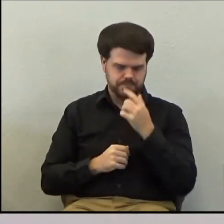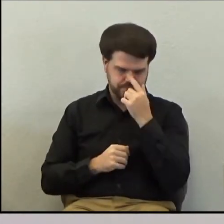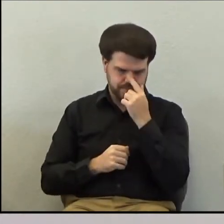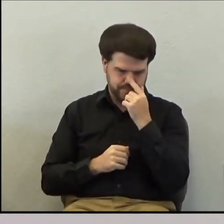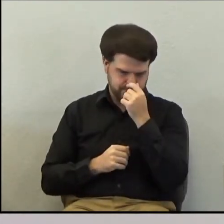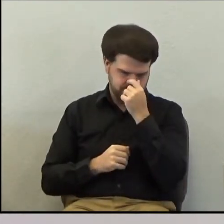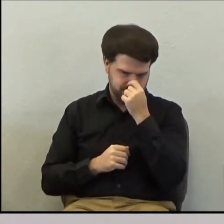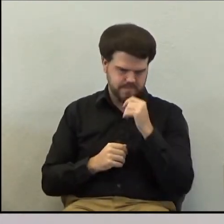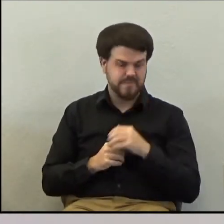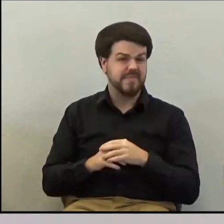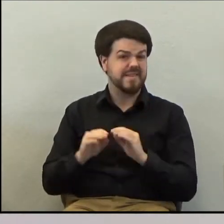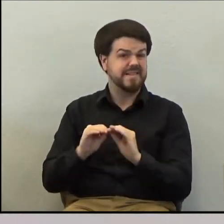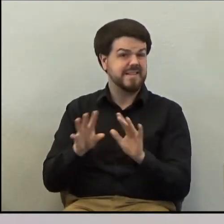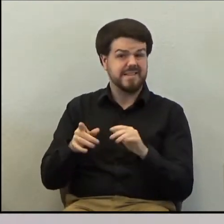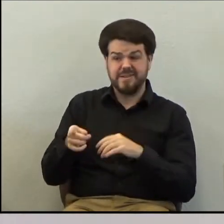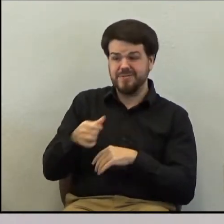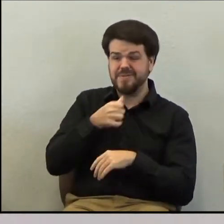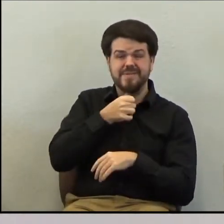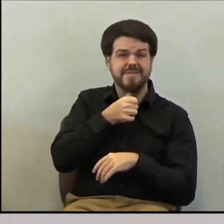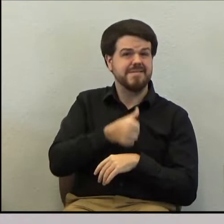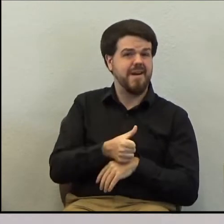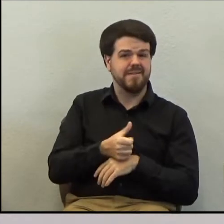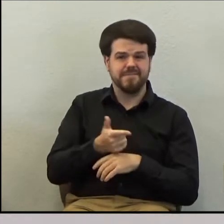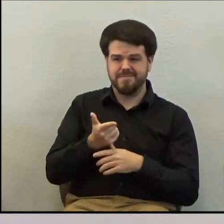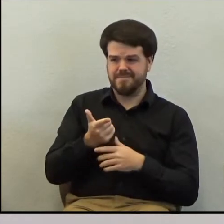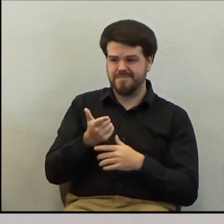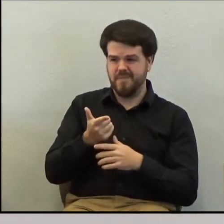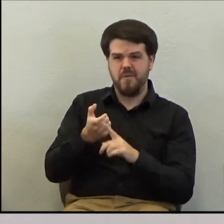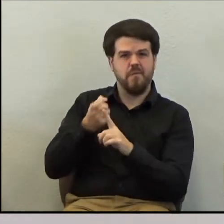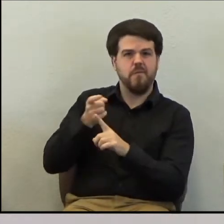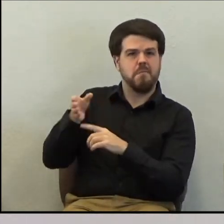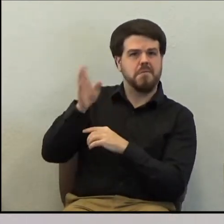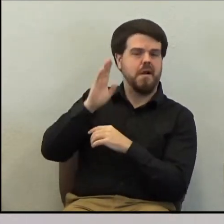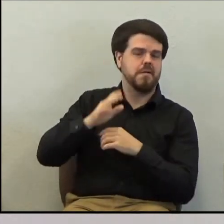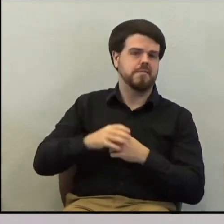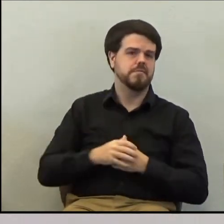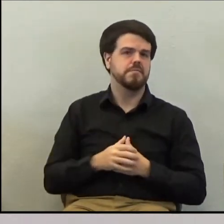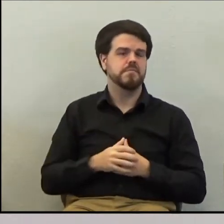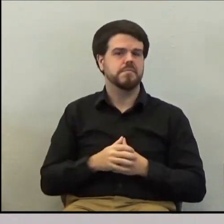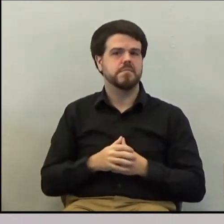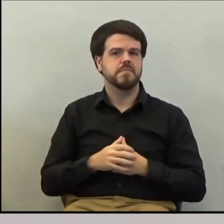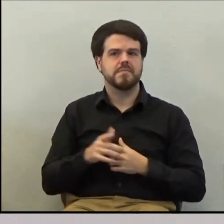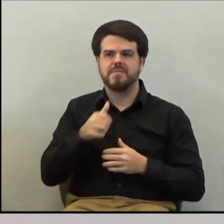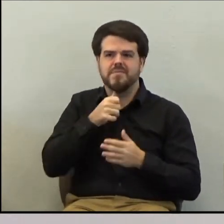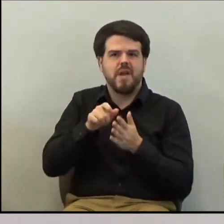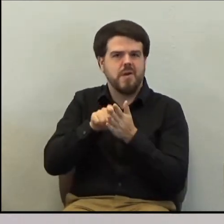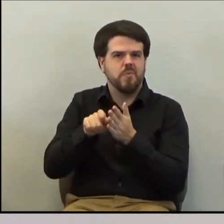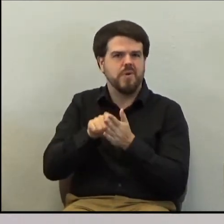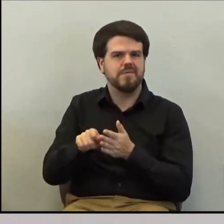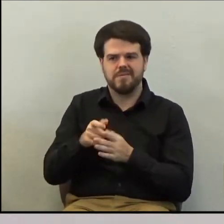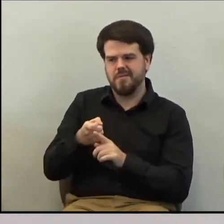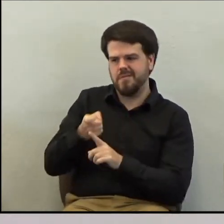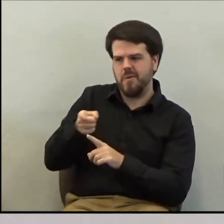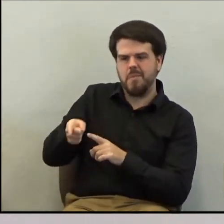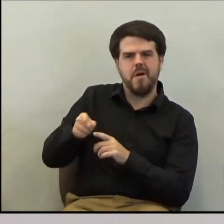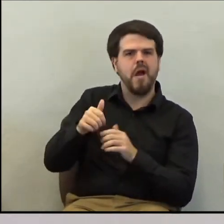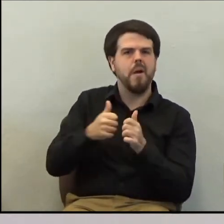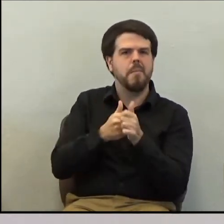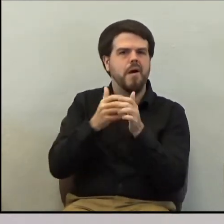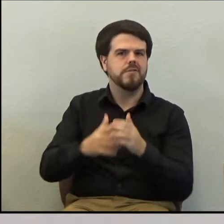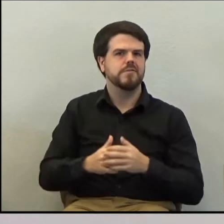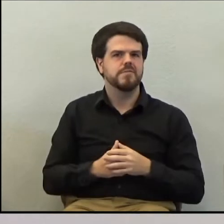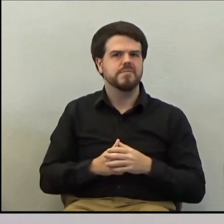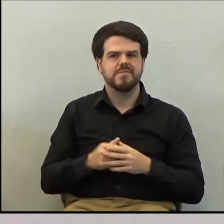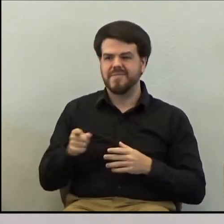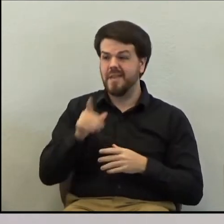because it's clear that they are not the word of God, not written by apostles. I'm preaching